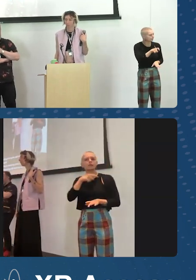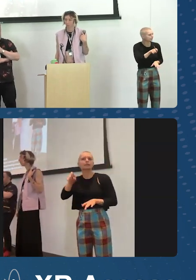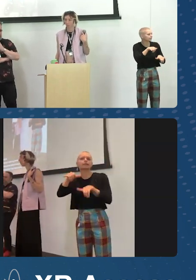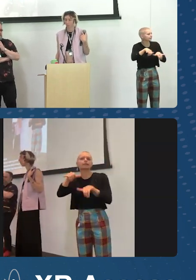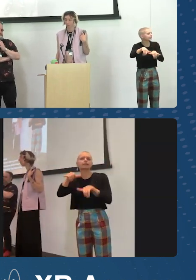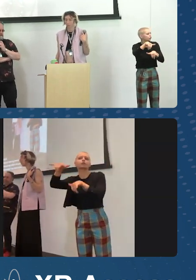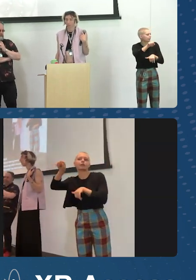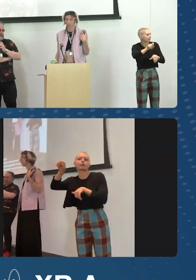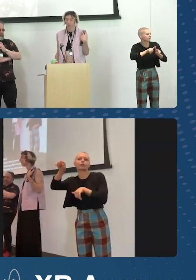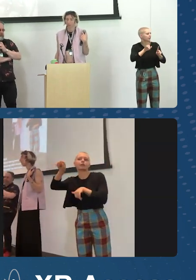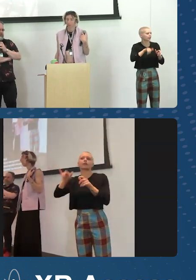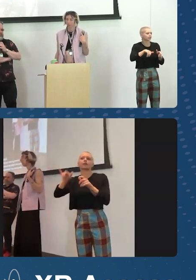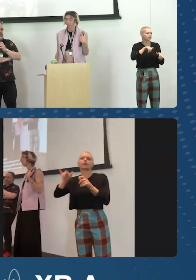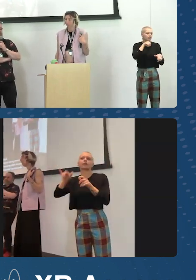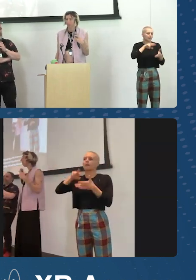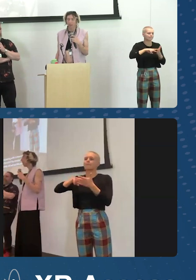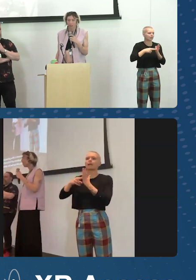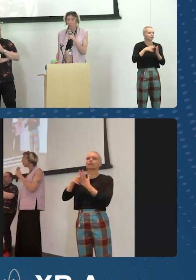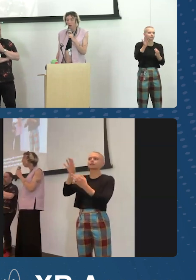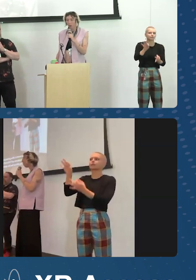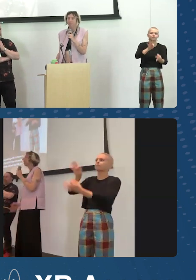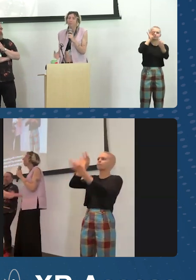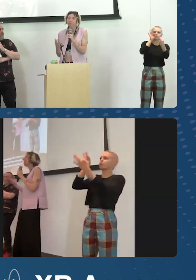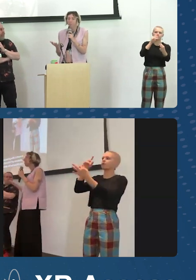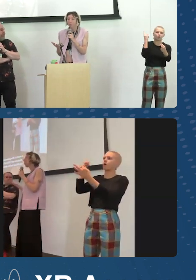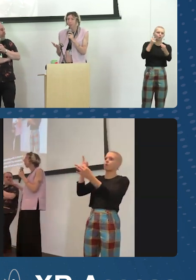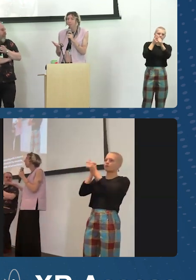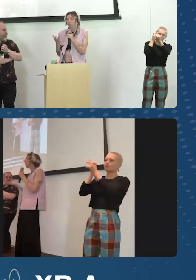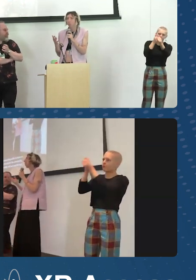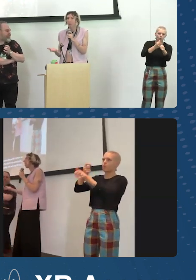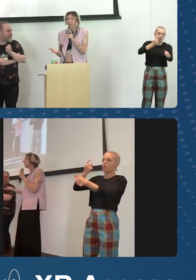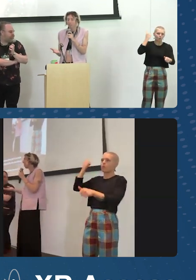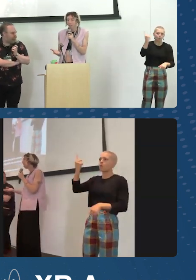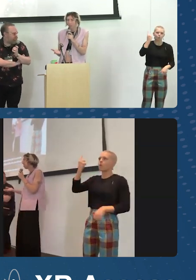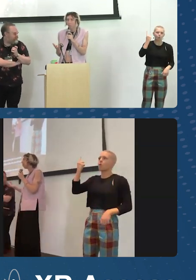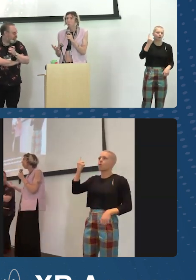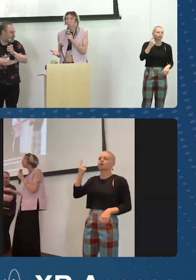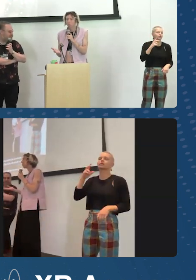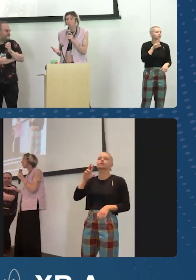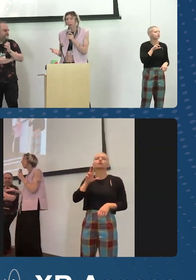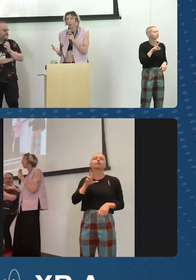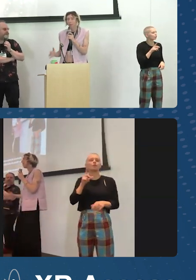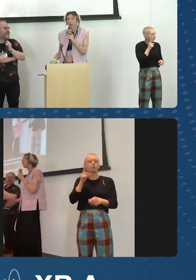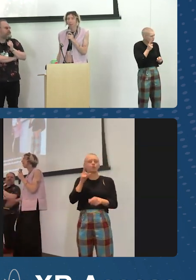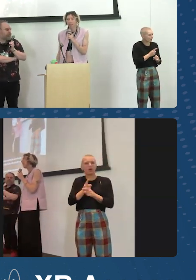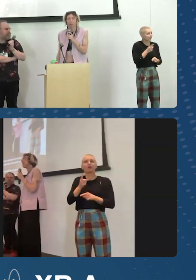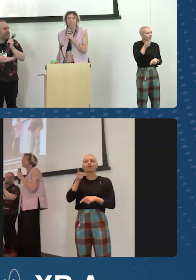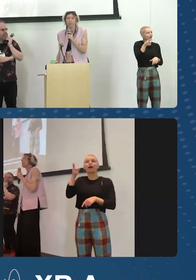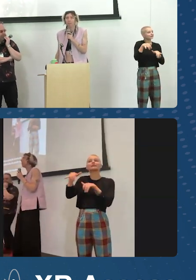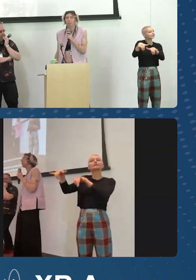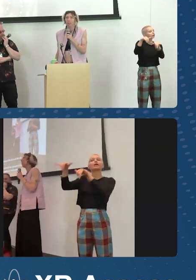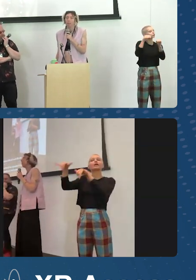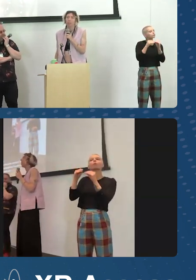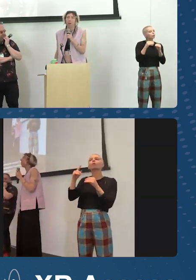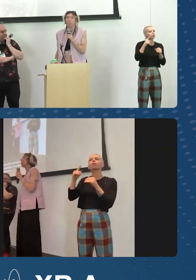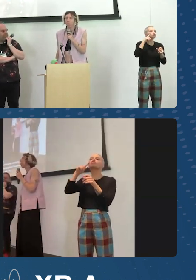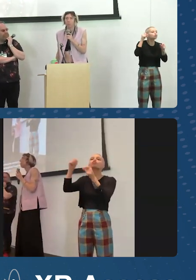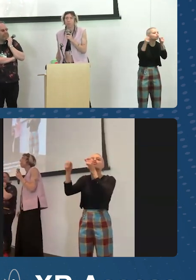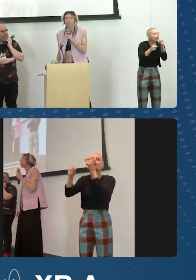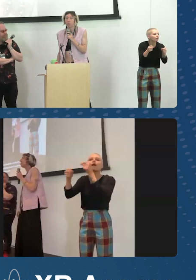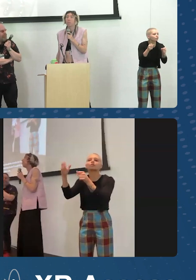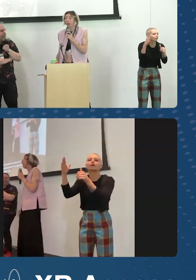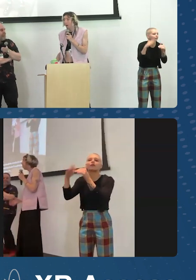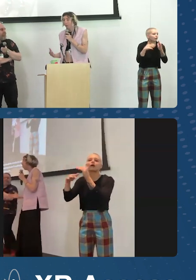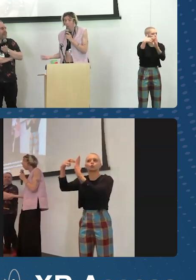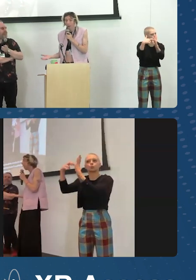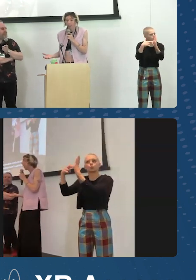be the golden rule, right? It's like, it's more like strategies than rules, right? That like, I mean, you know, I've